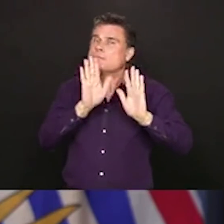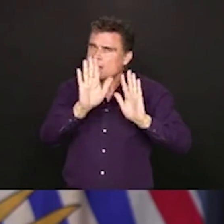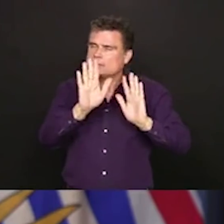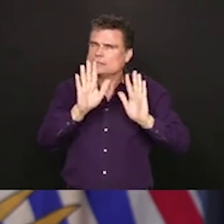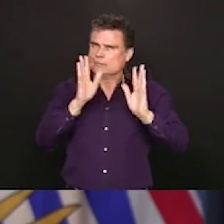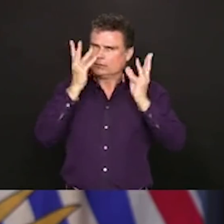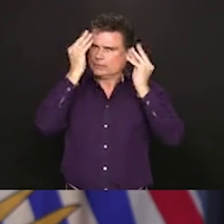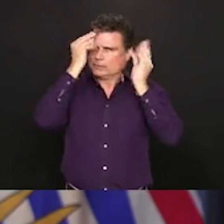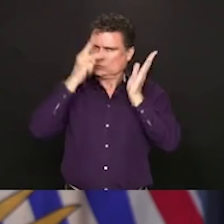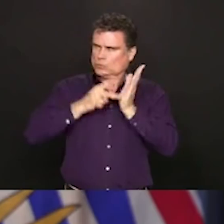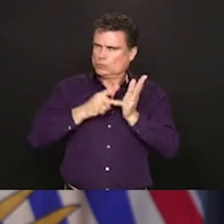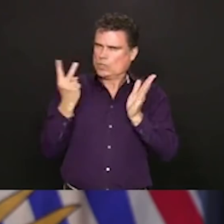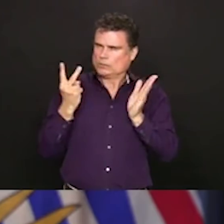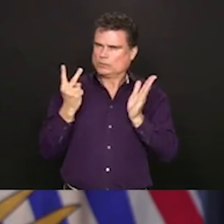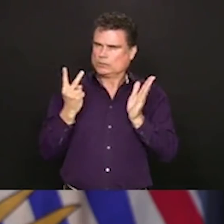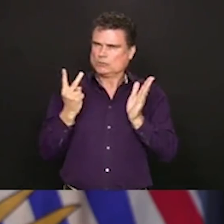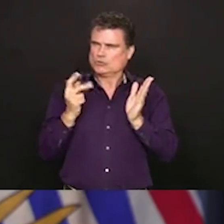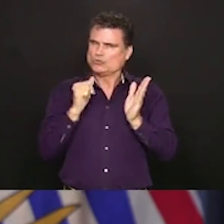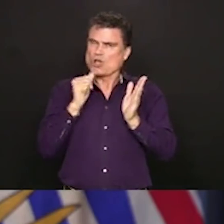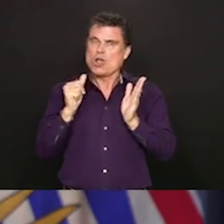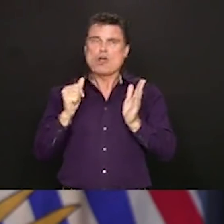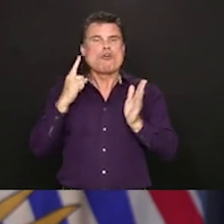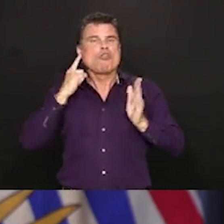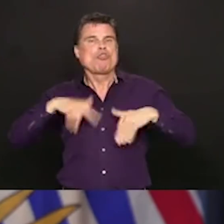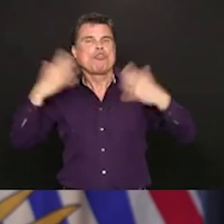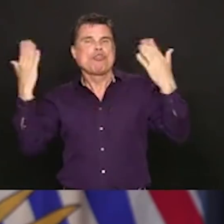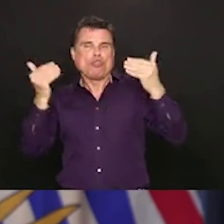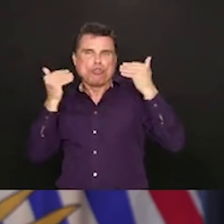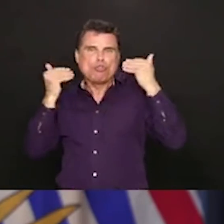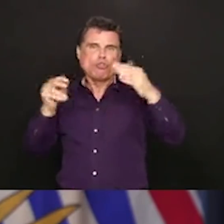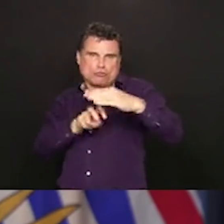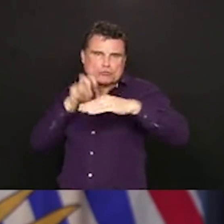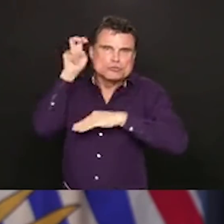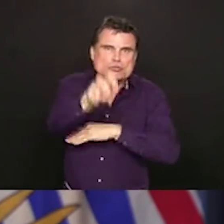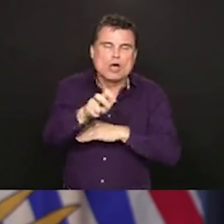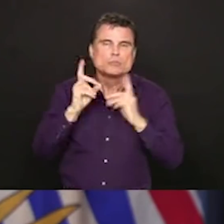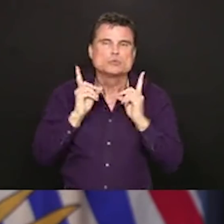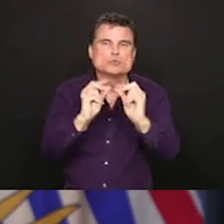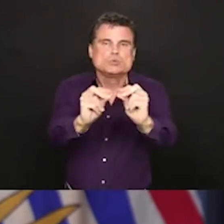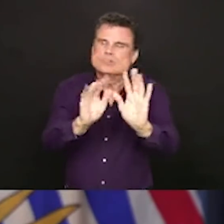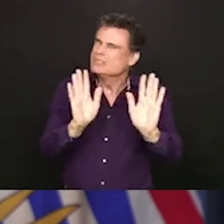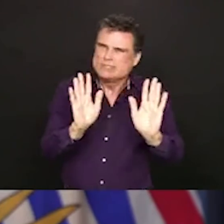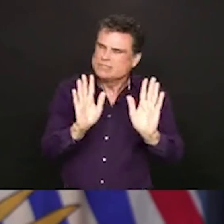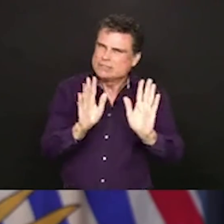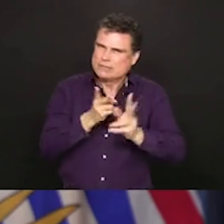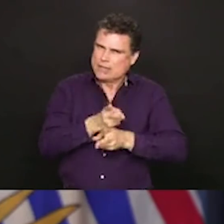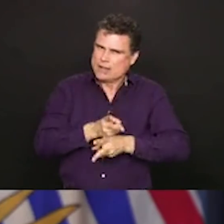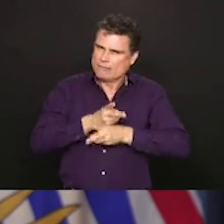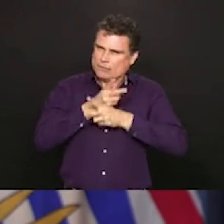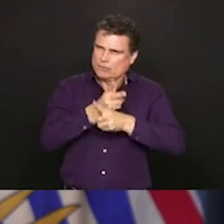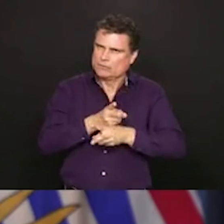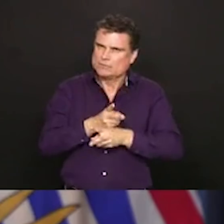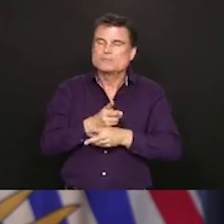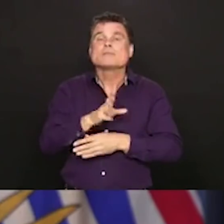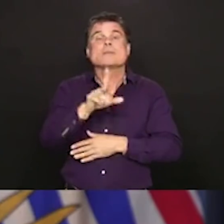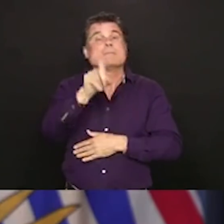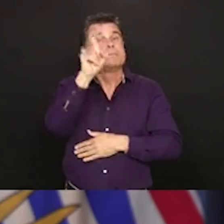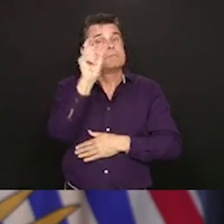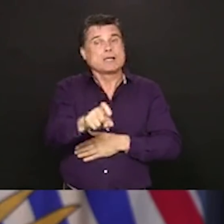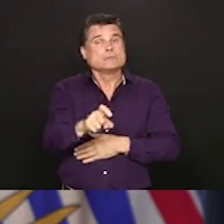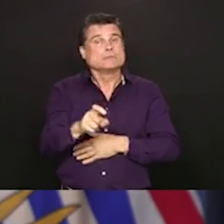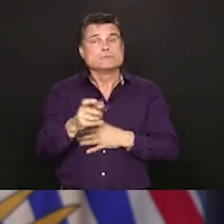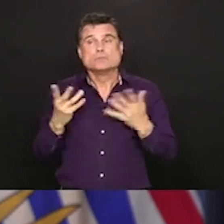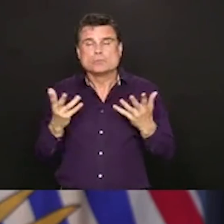Particularly our elders and our seniors. Our younger populations who have underlying health conditions like